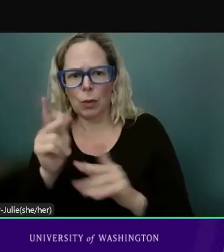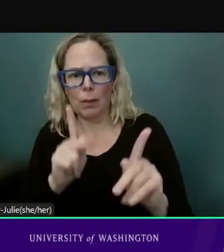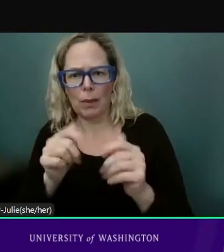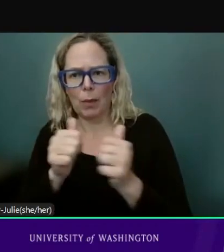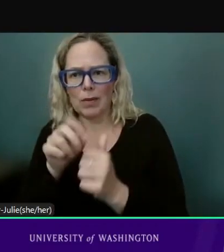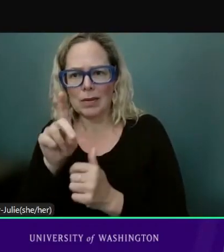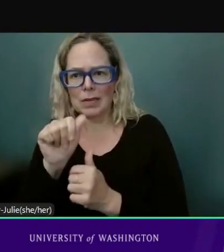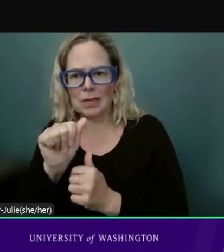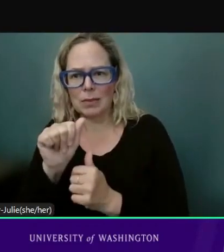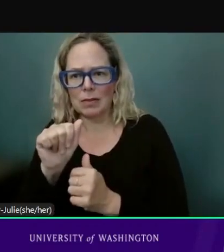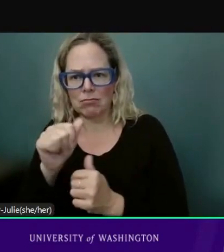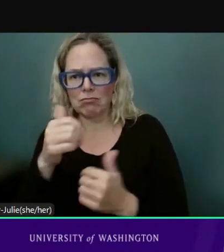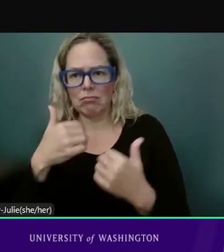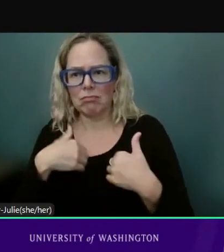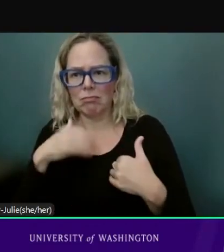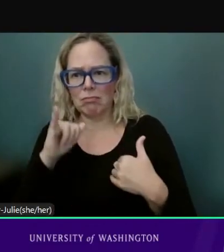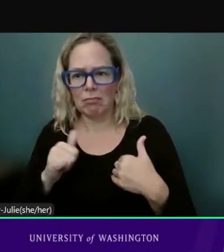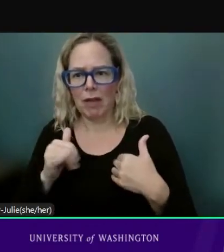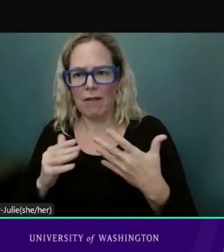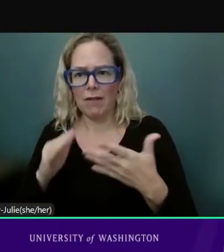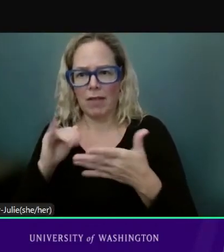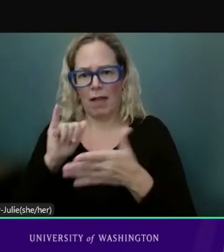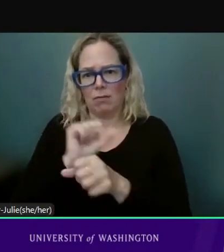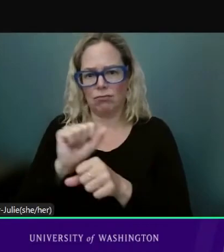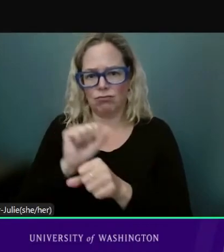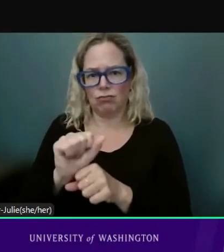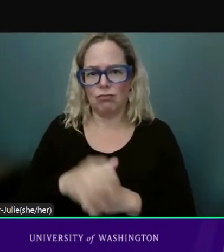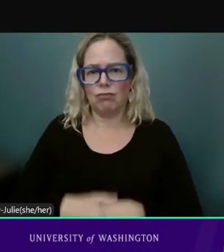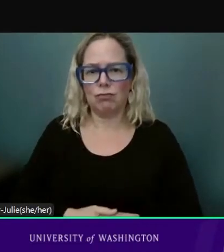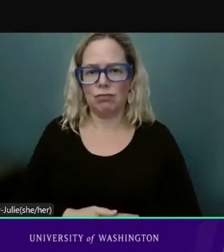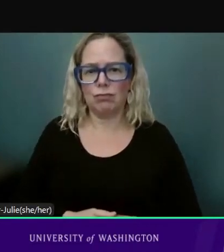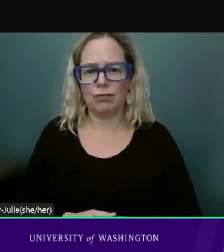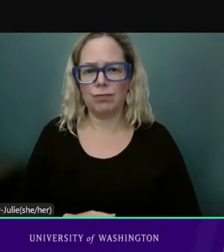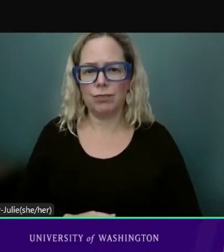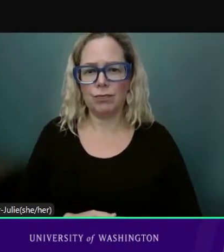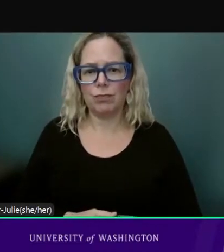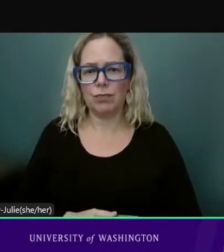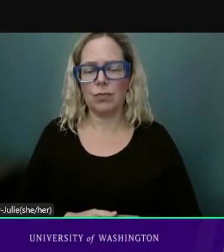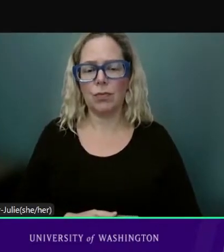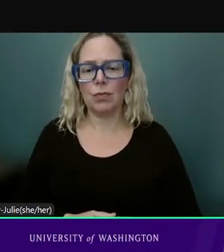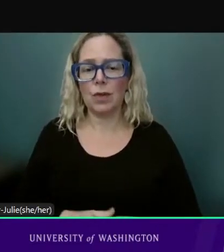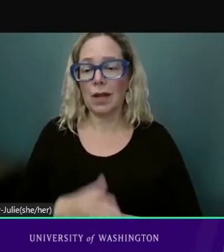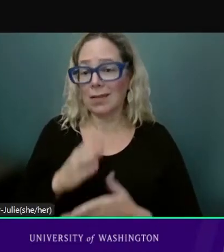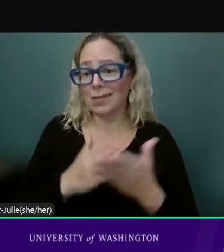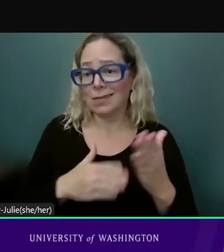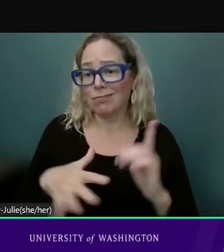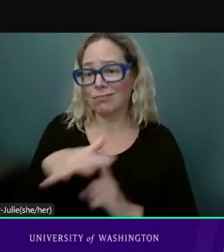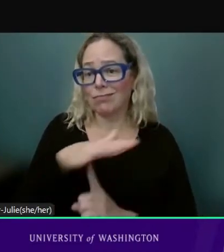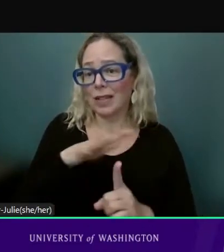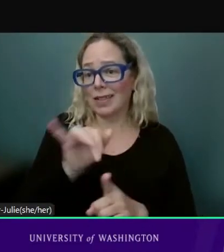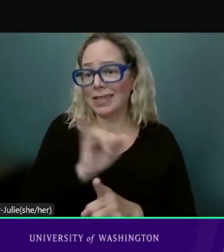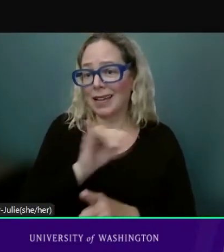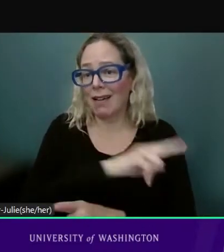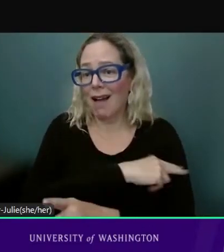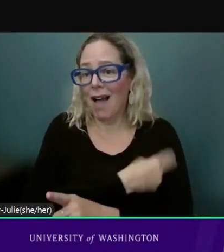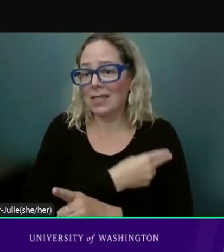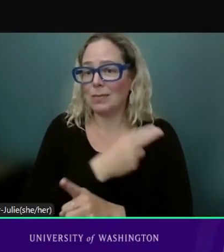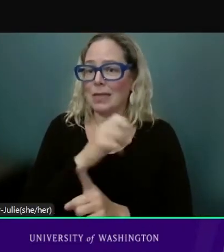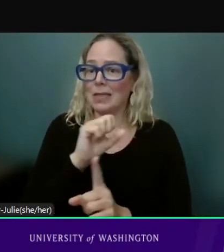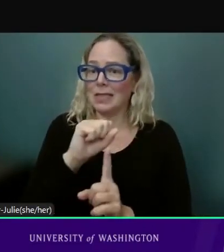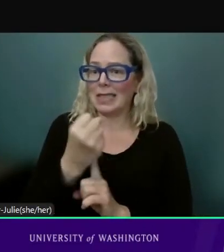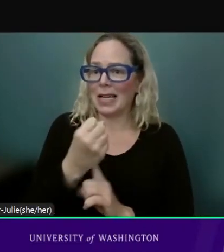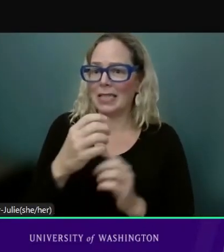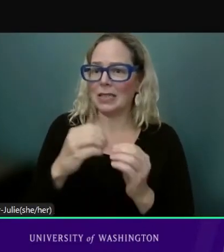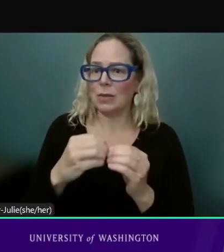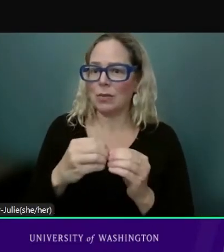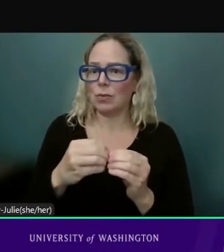that typically have a more rigid work environment, such as hospital settings. Next slide. When we